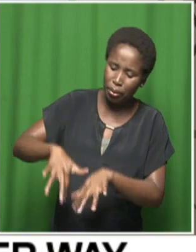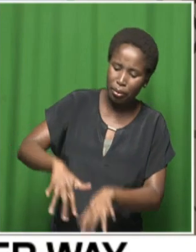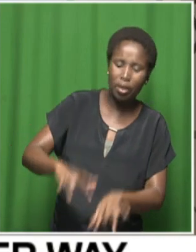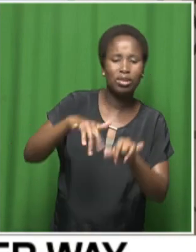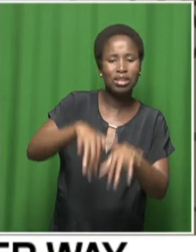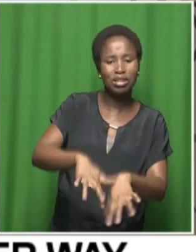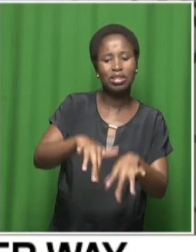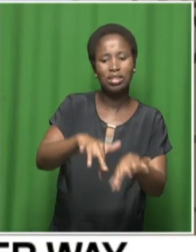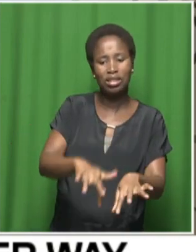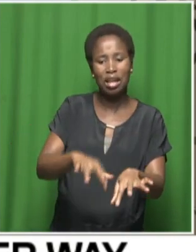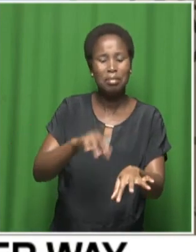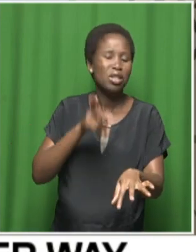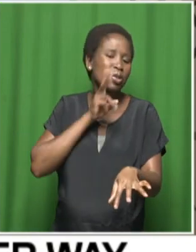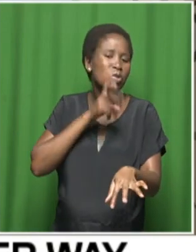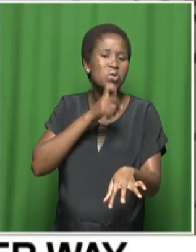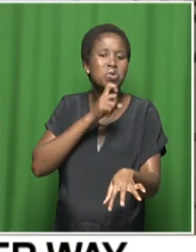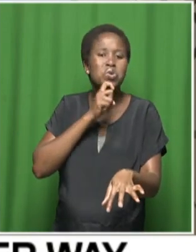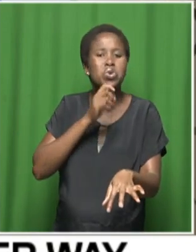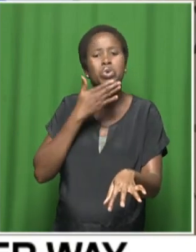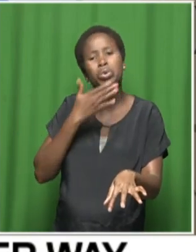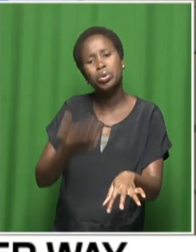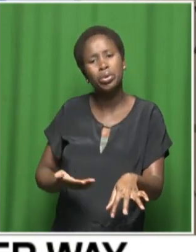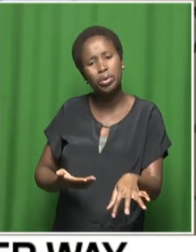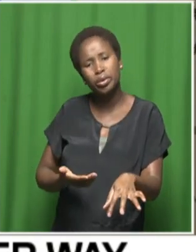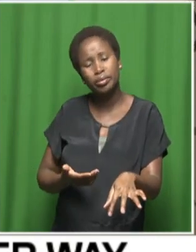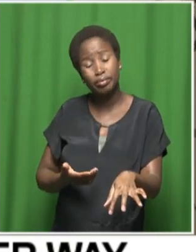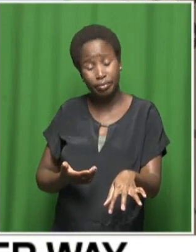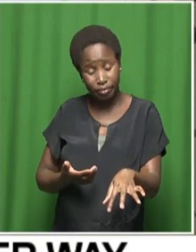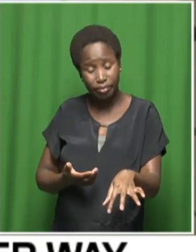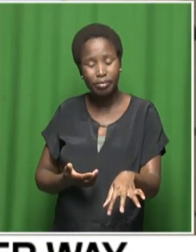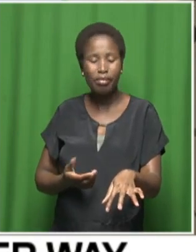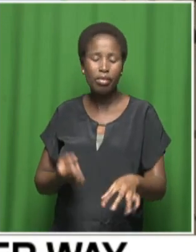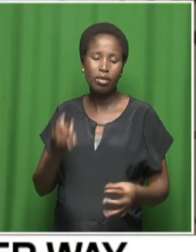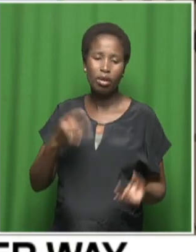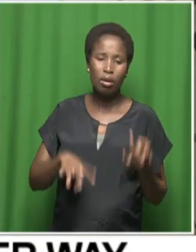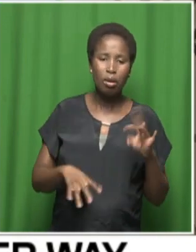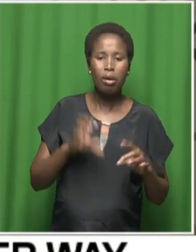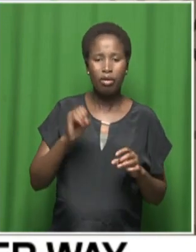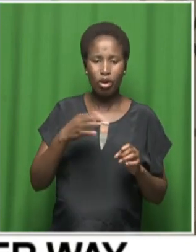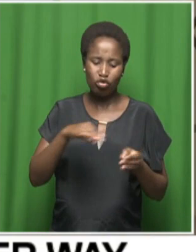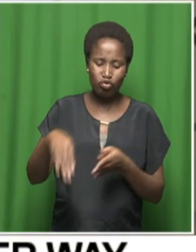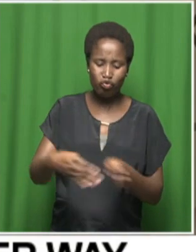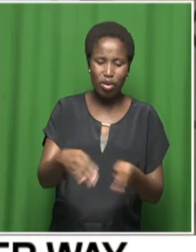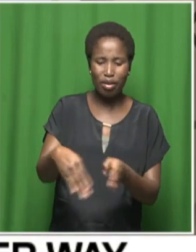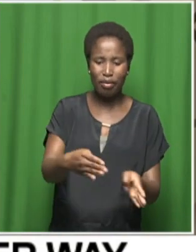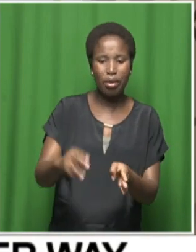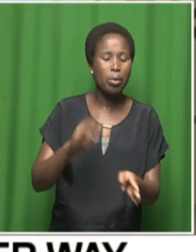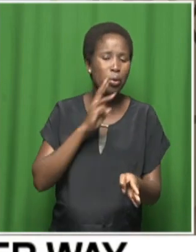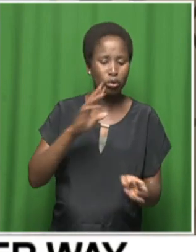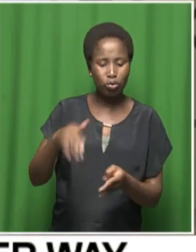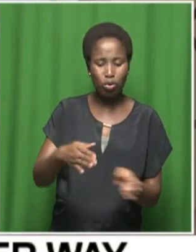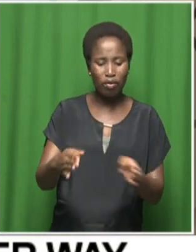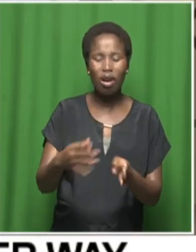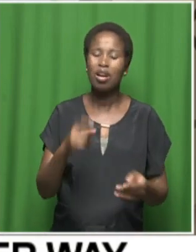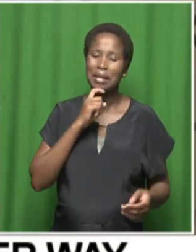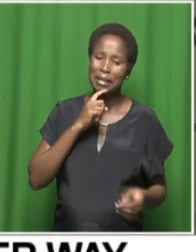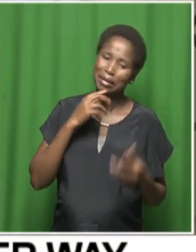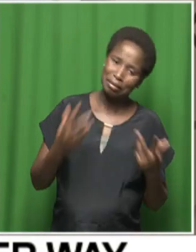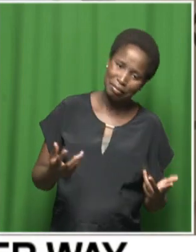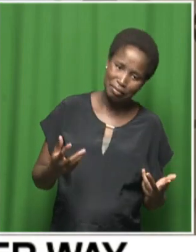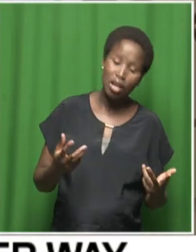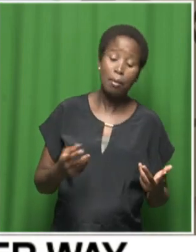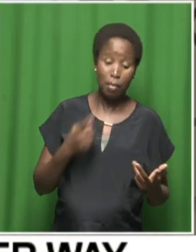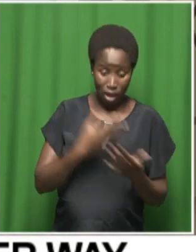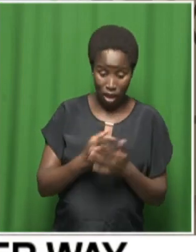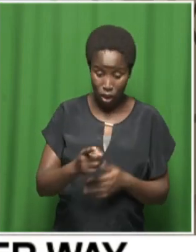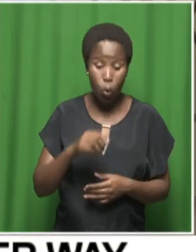even using to capture water in some of our rivers such that we are able to use it and also recirculate